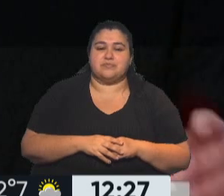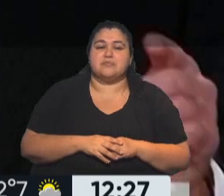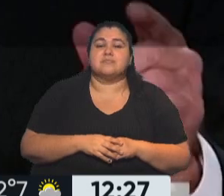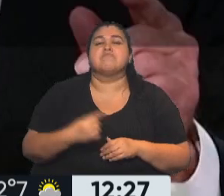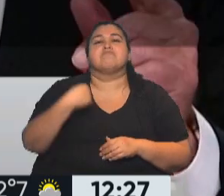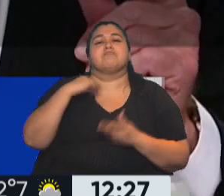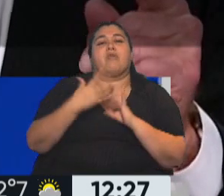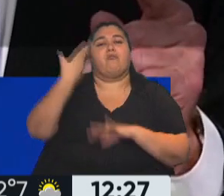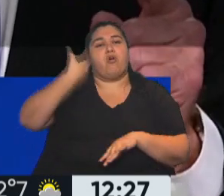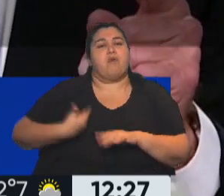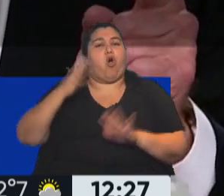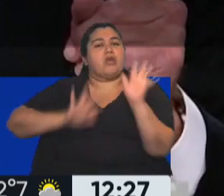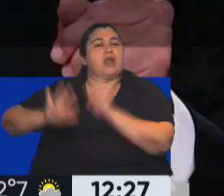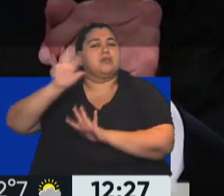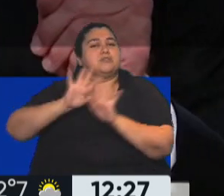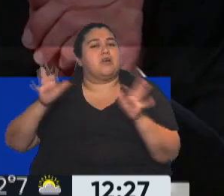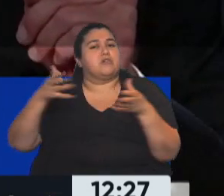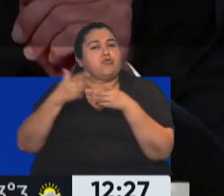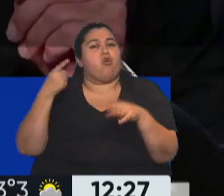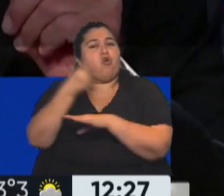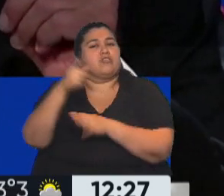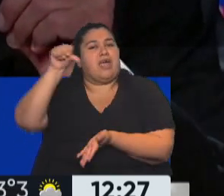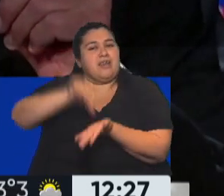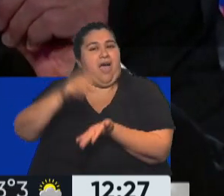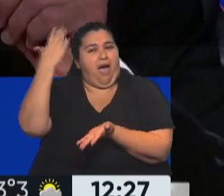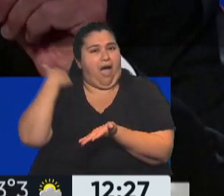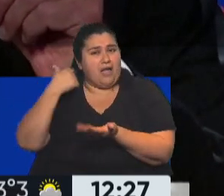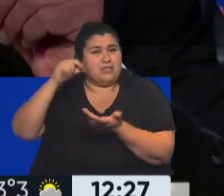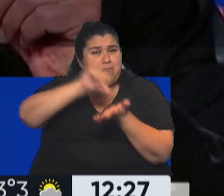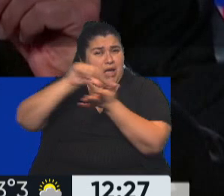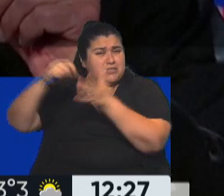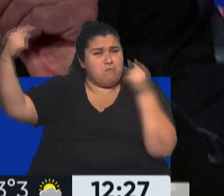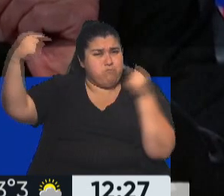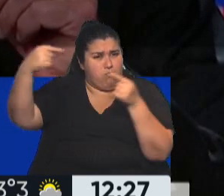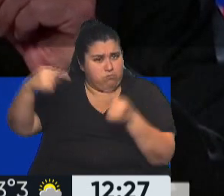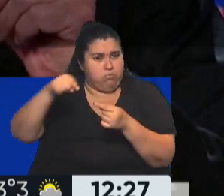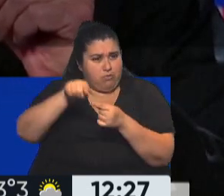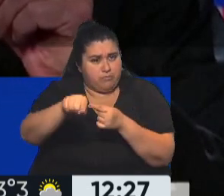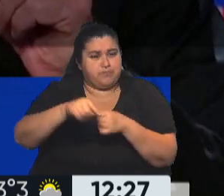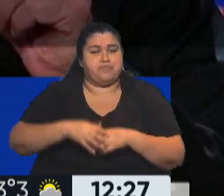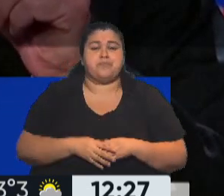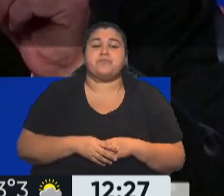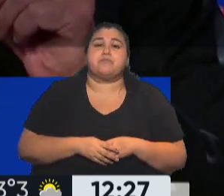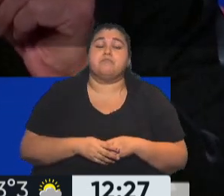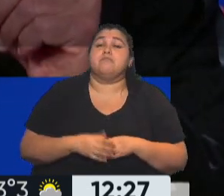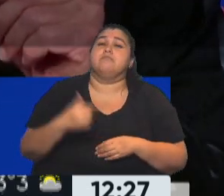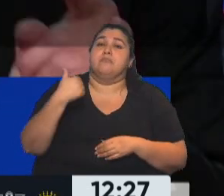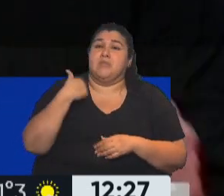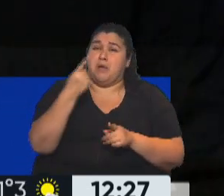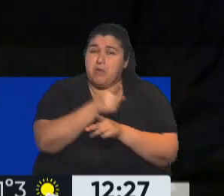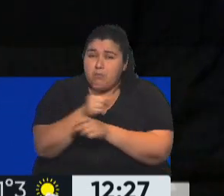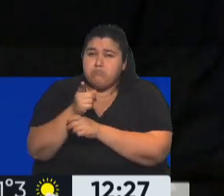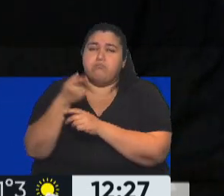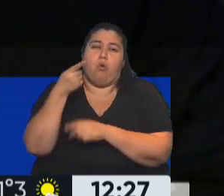guy that organized the world against Iran when they had a full-blown intercontinental ballistic missile attack on